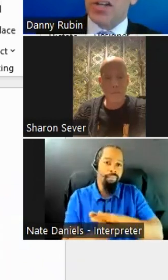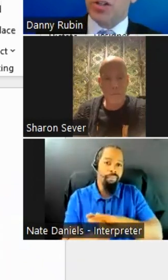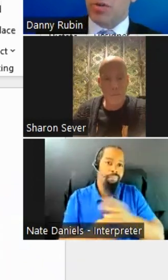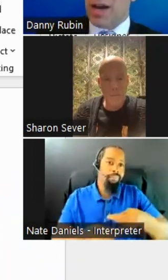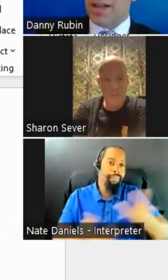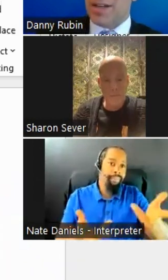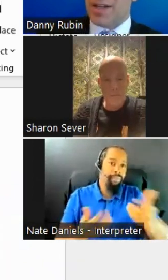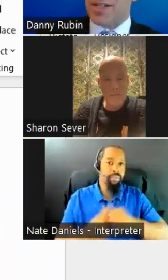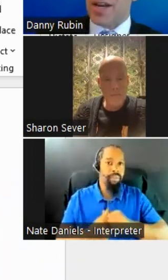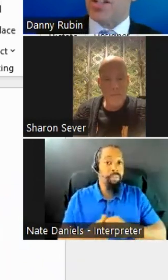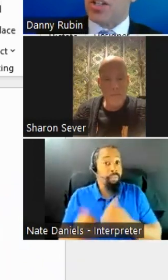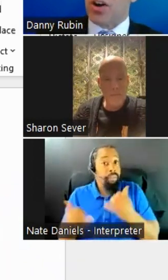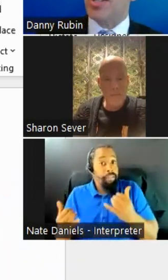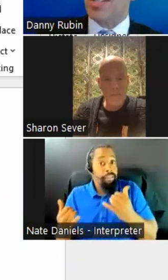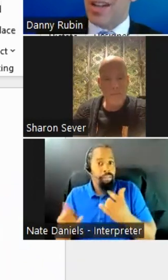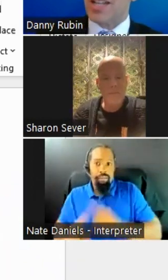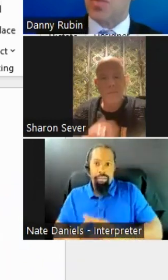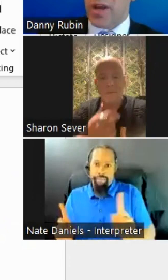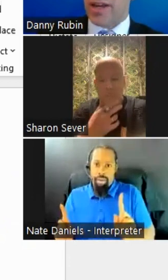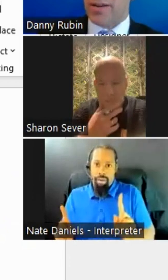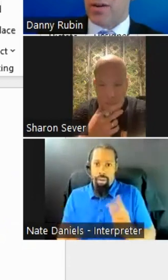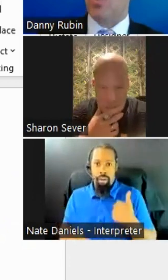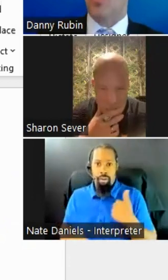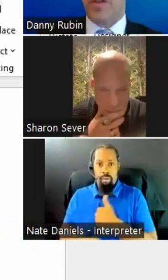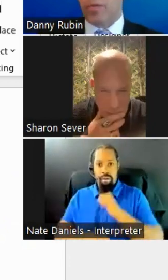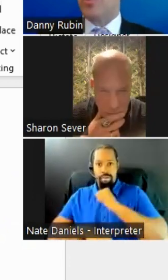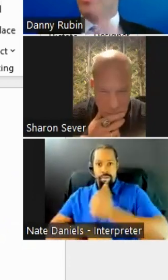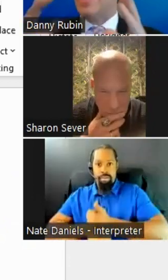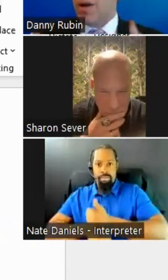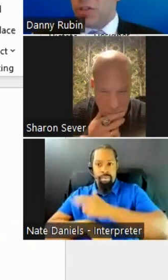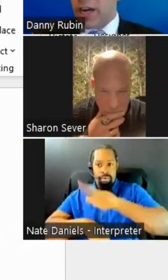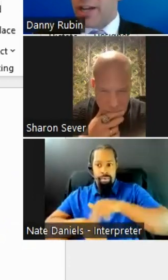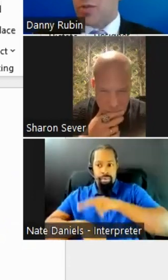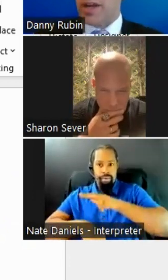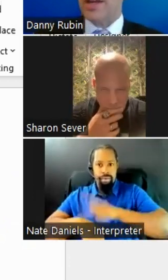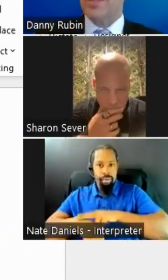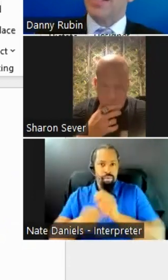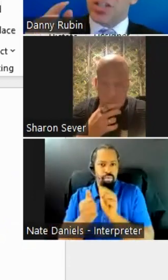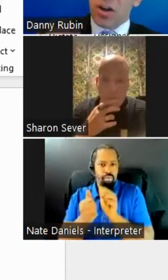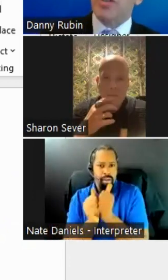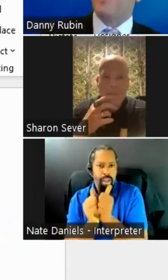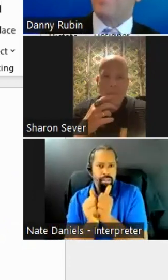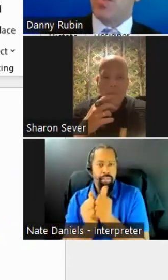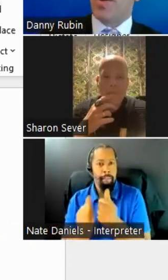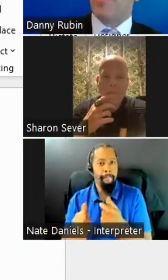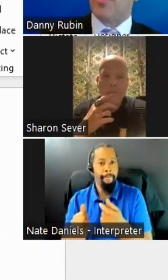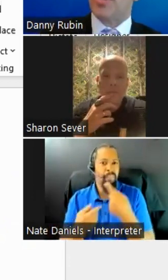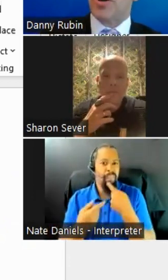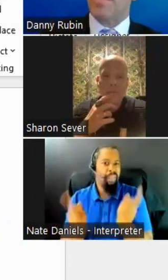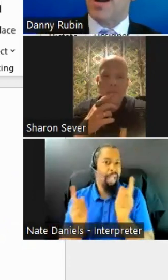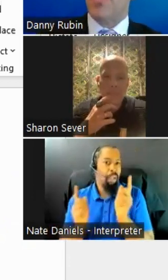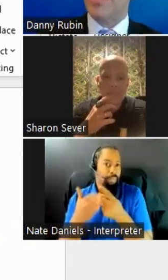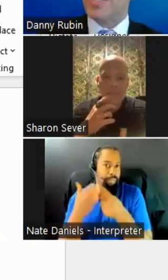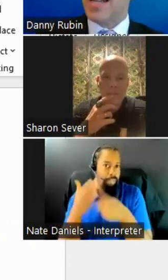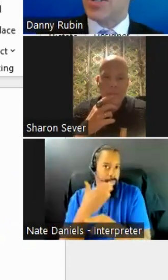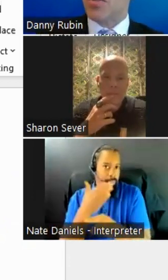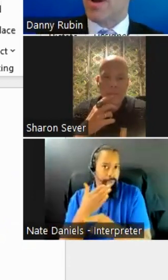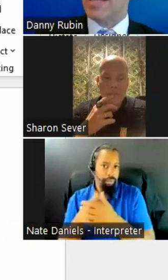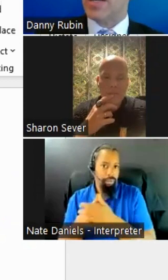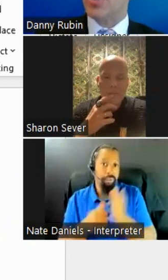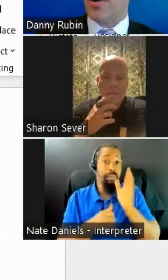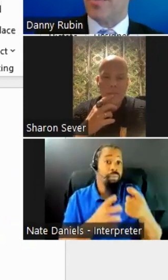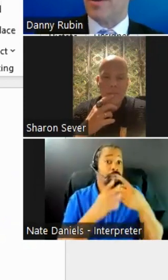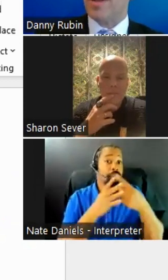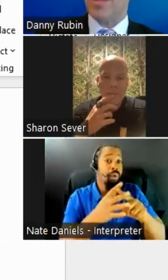staging a national contest, and it starts next week. Well, we're announcing it next week. It starts February 1st. It's called America's